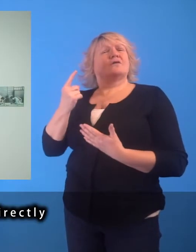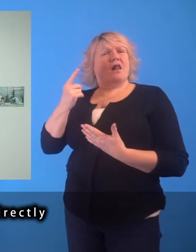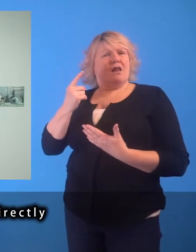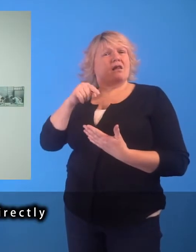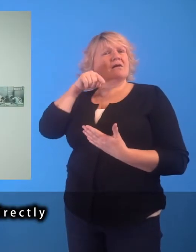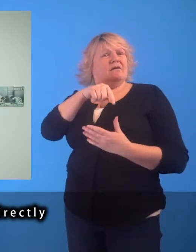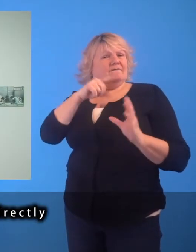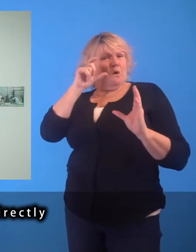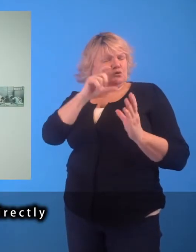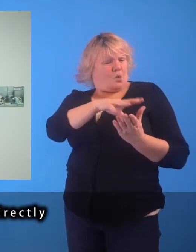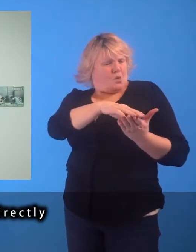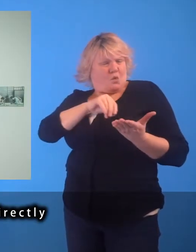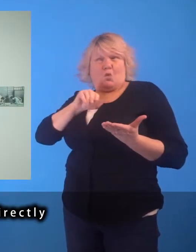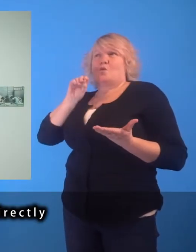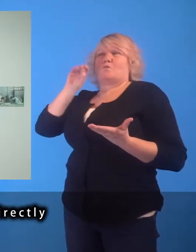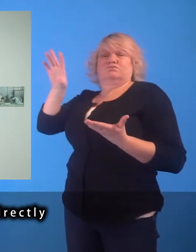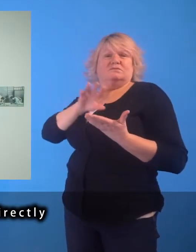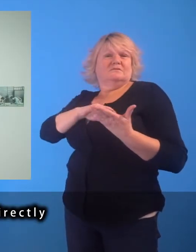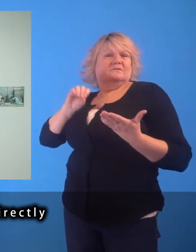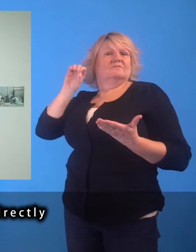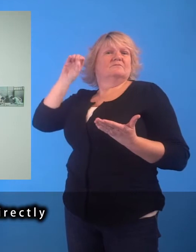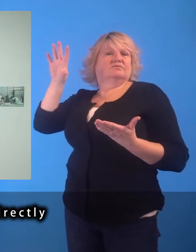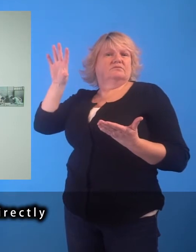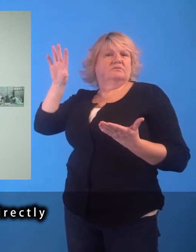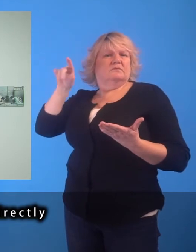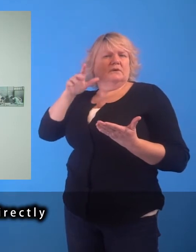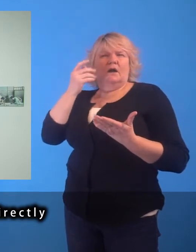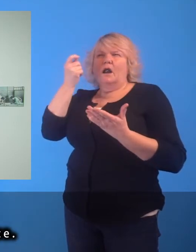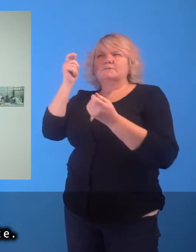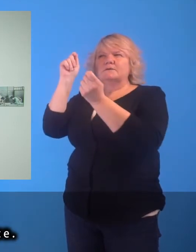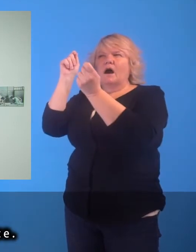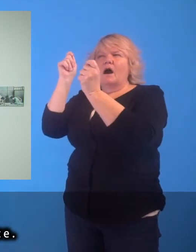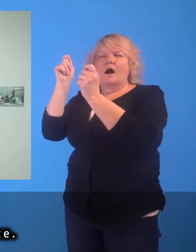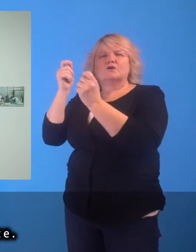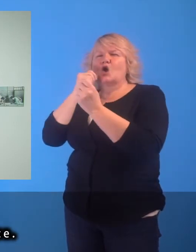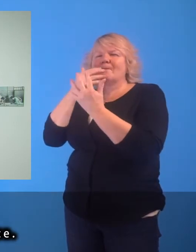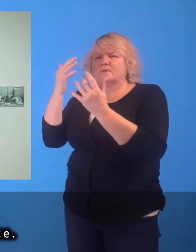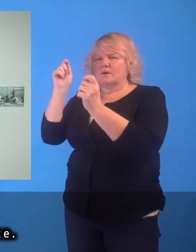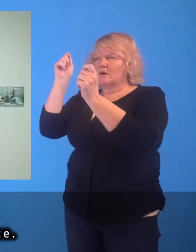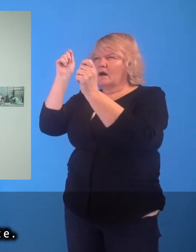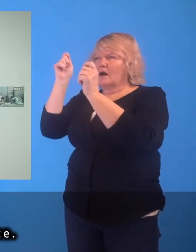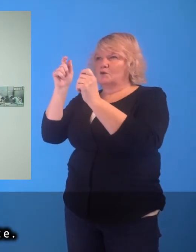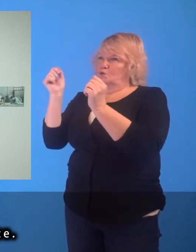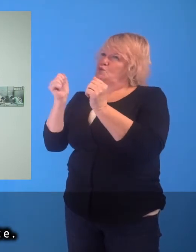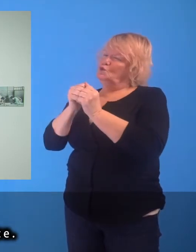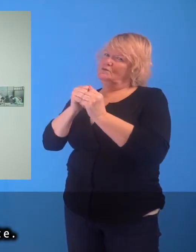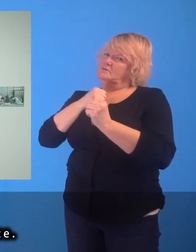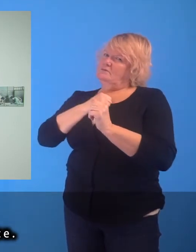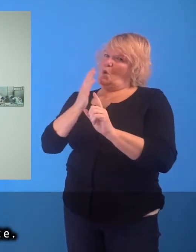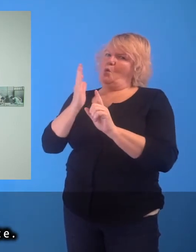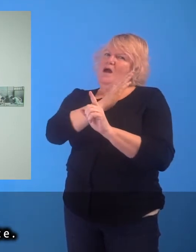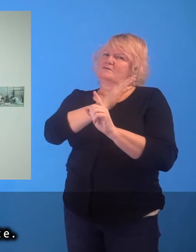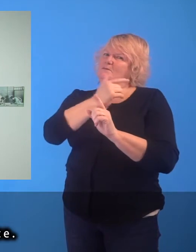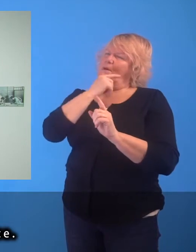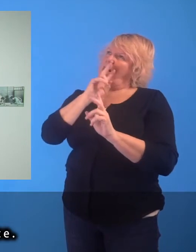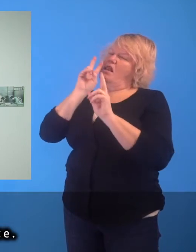Although Hornel copied poses directly from photo to painting, he made subtle tweaks to